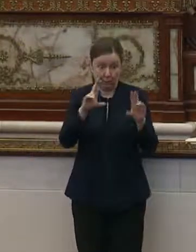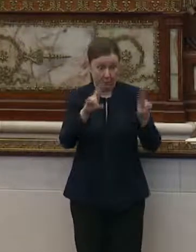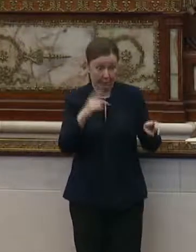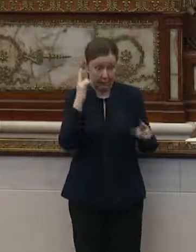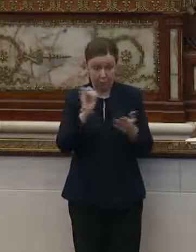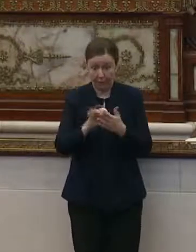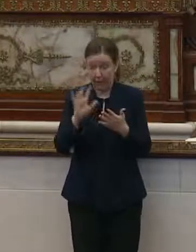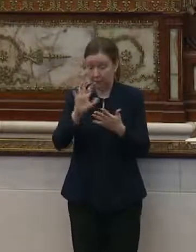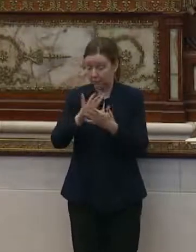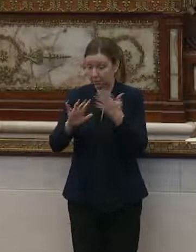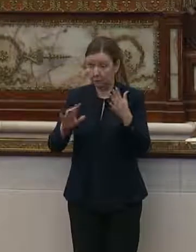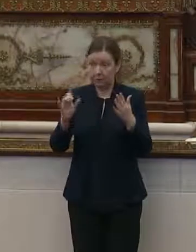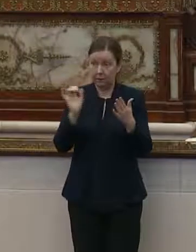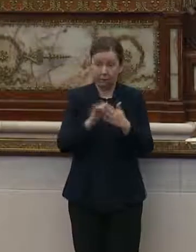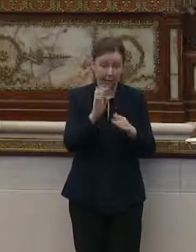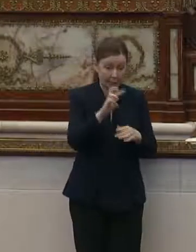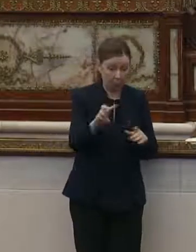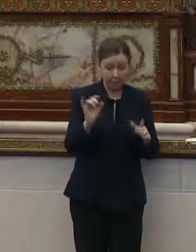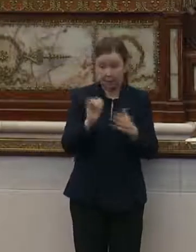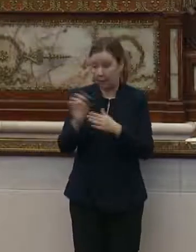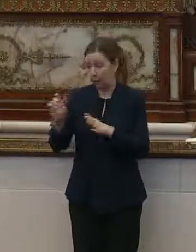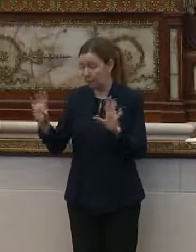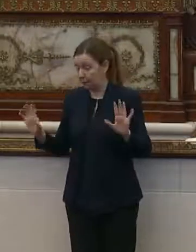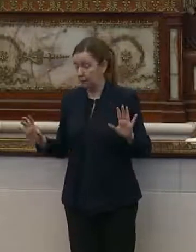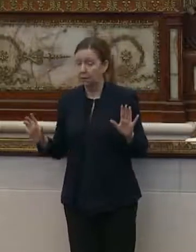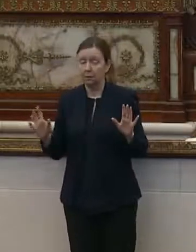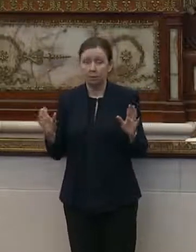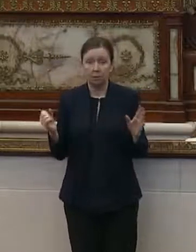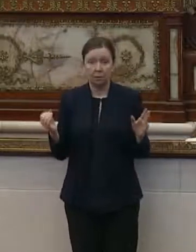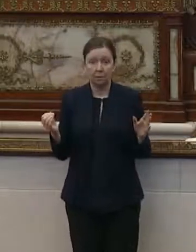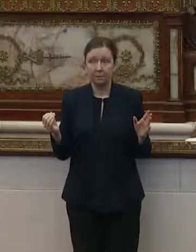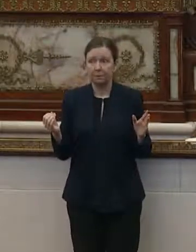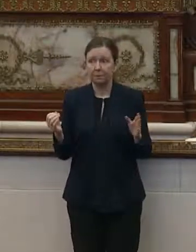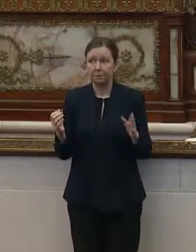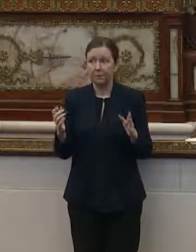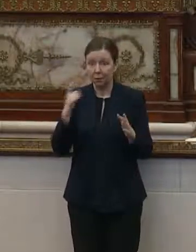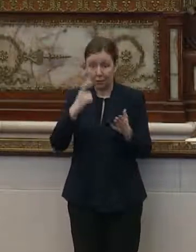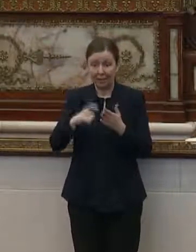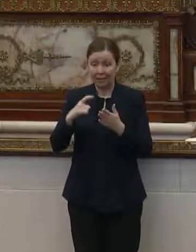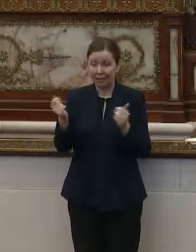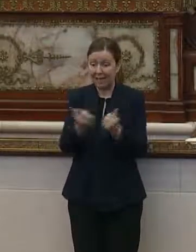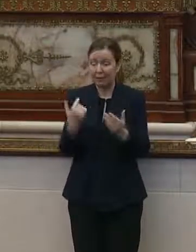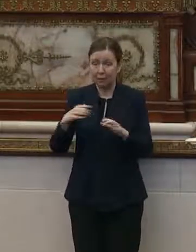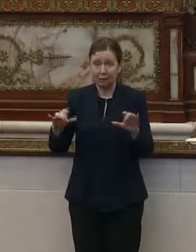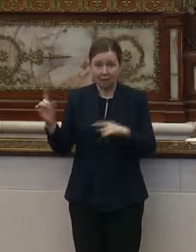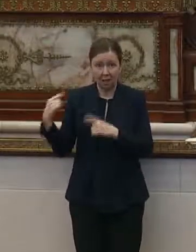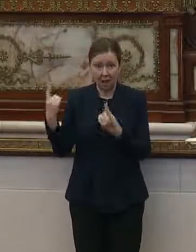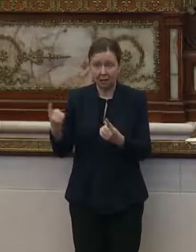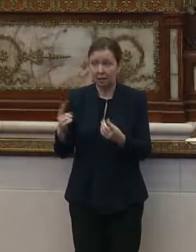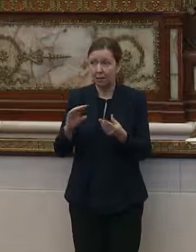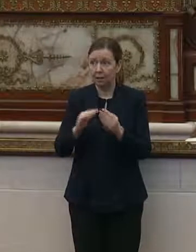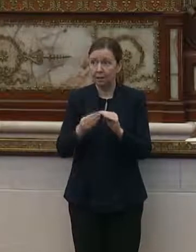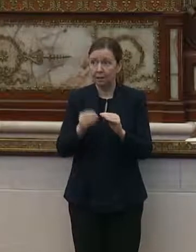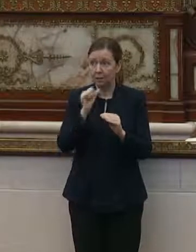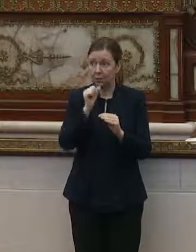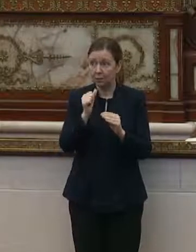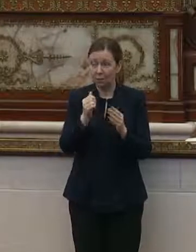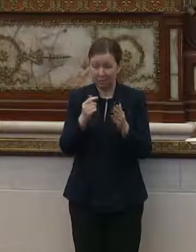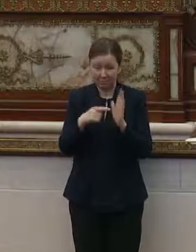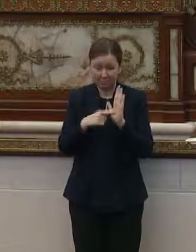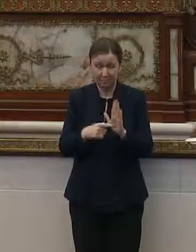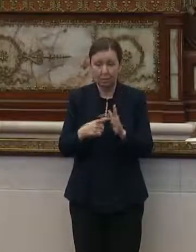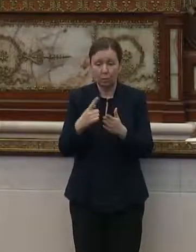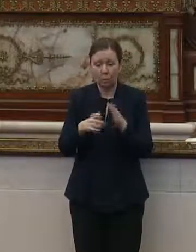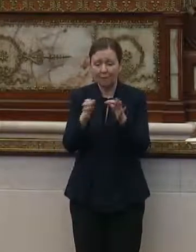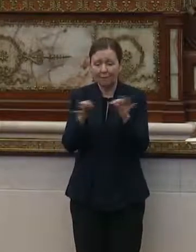this website? Can you sign me up on this website? So in recognizing that everything we've done, the numbers just don't bear out, what